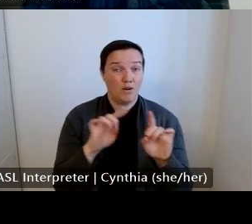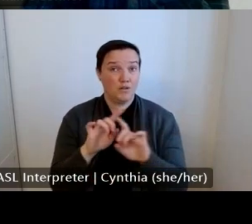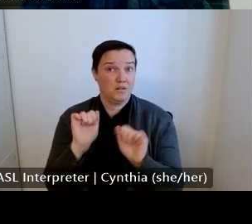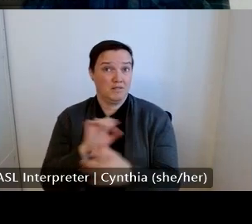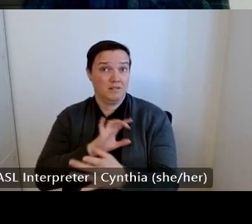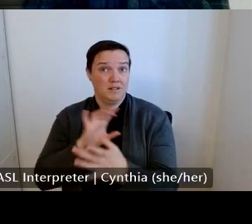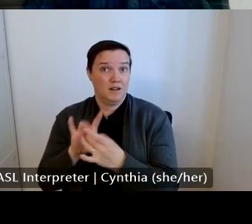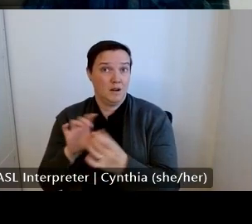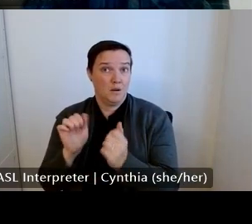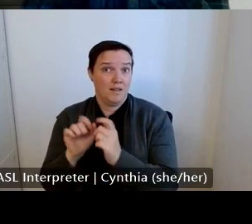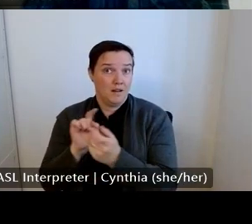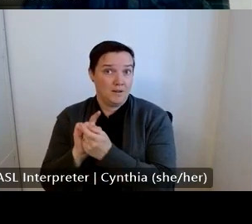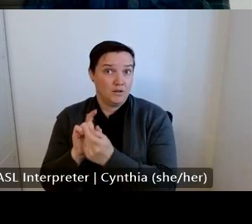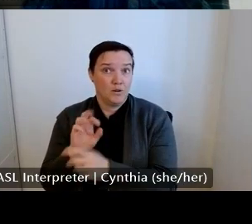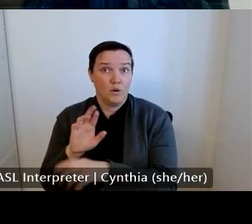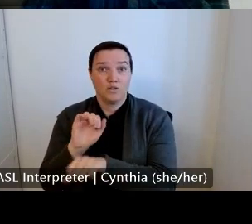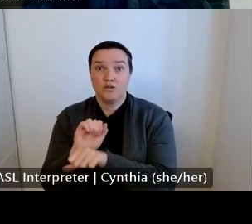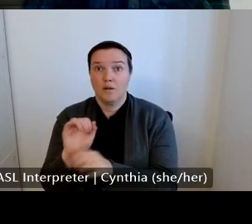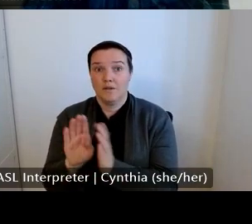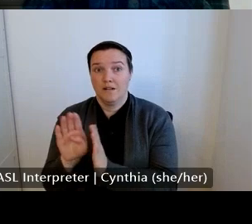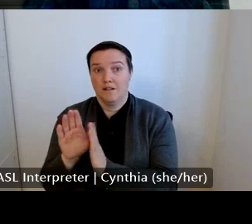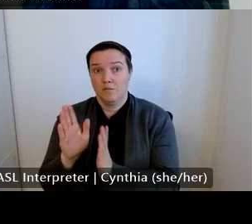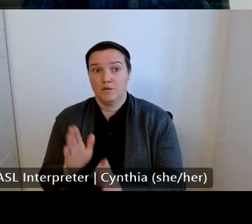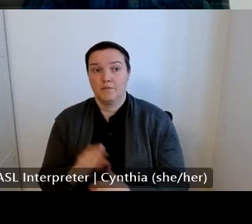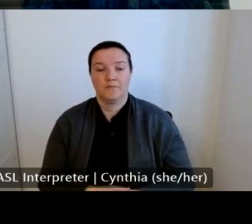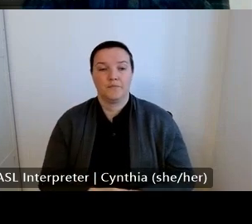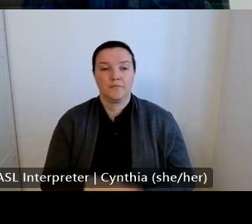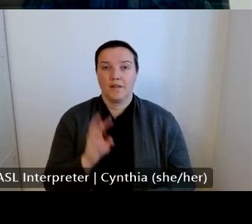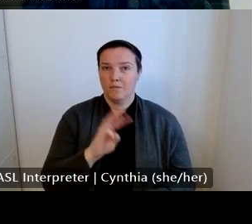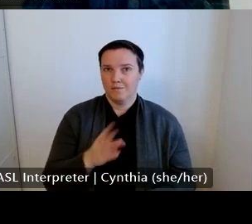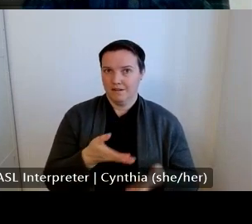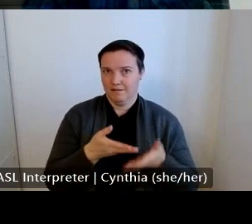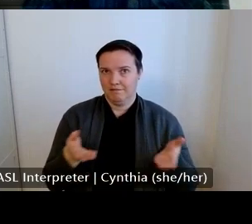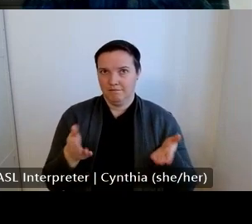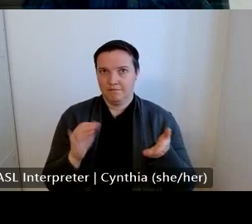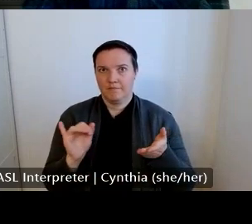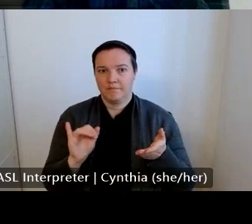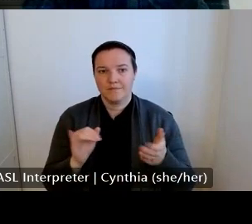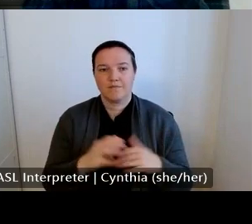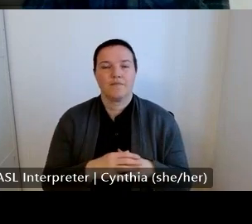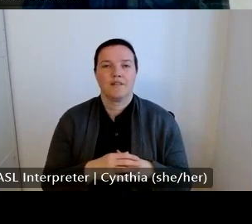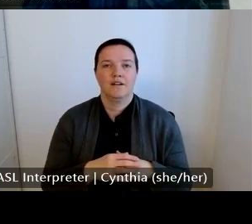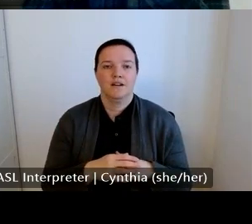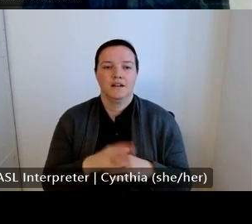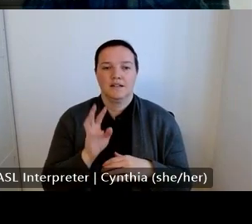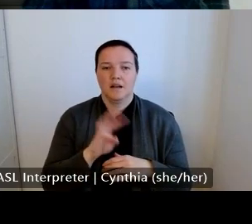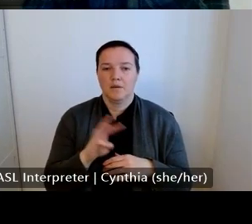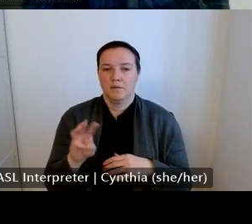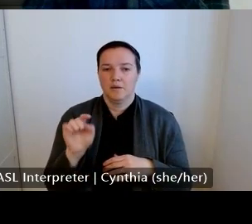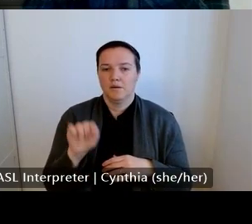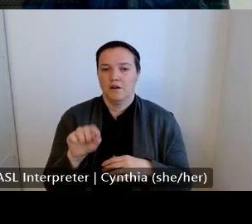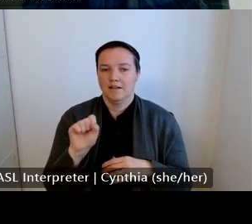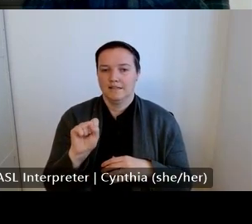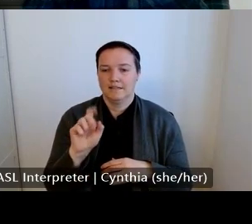a mentor or a job developer. And their website is also listed at the bottom, so that's